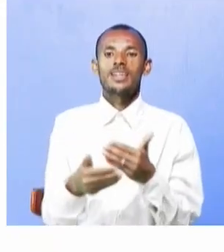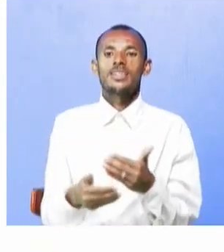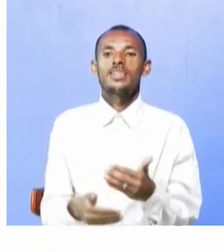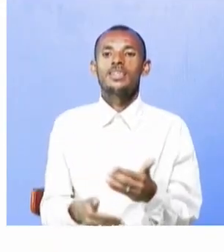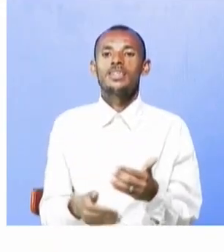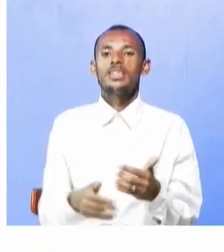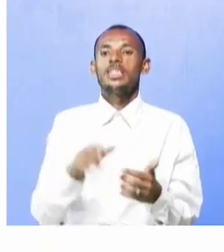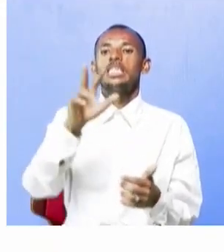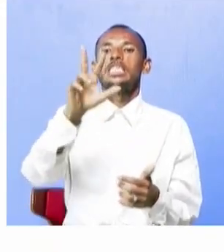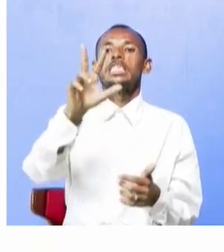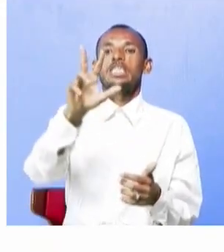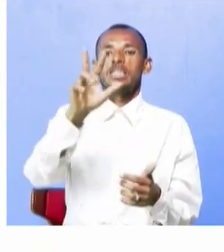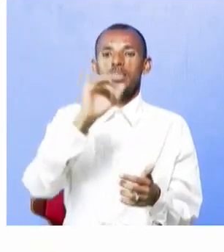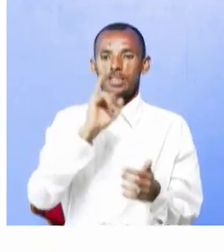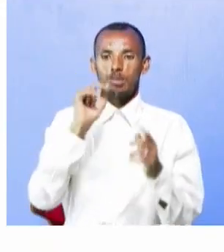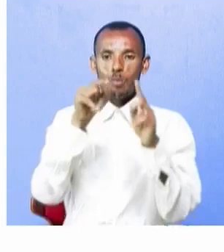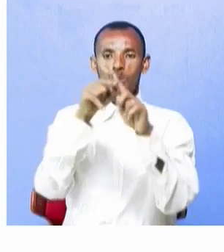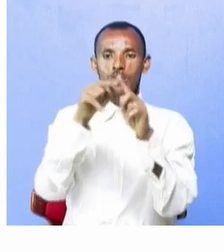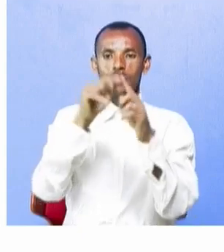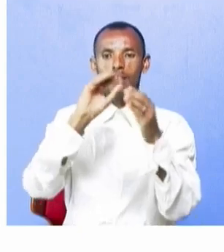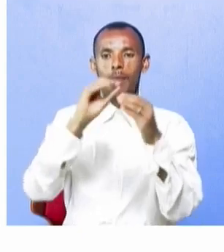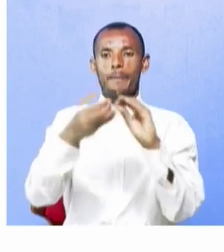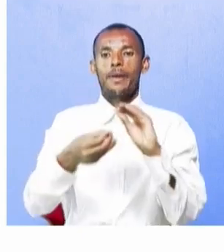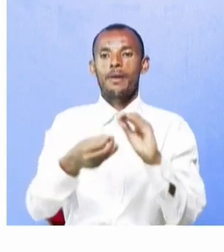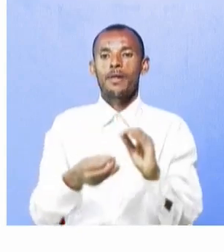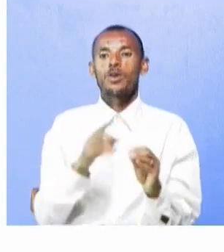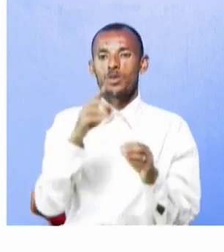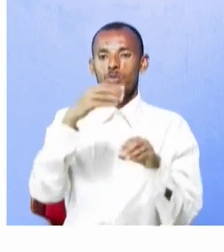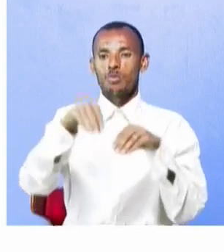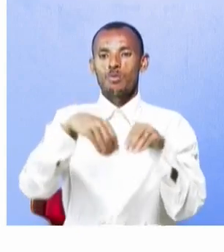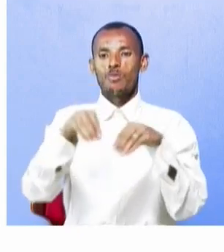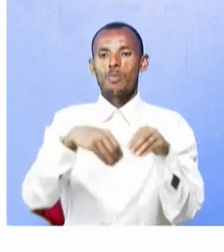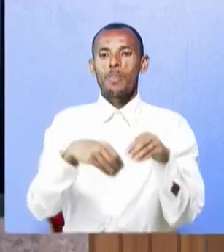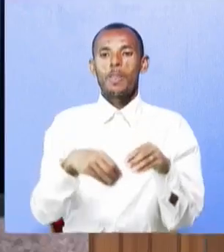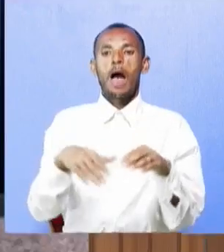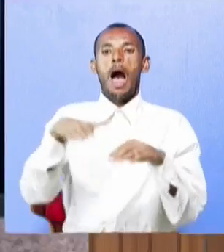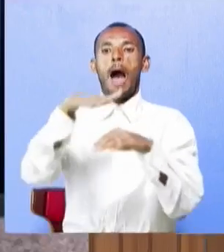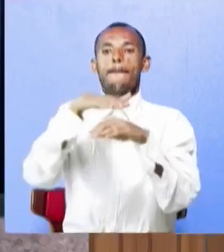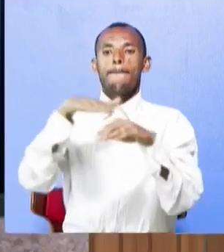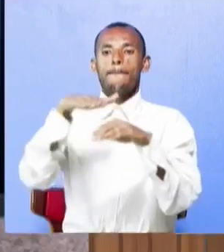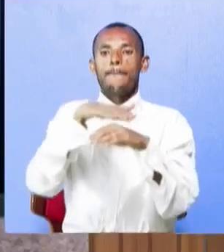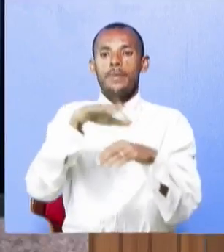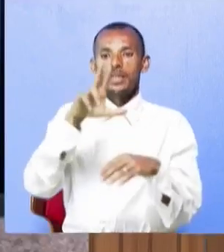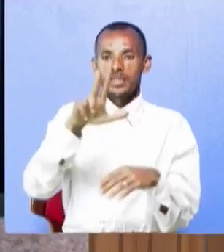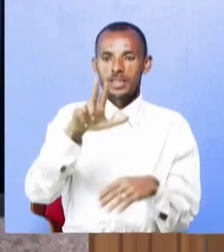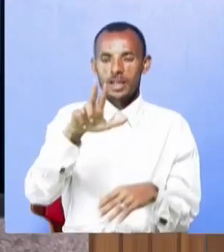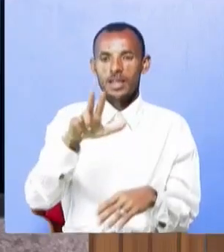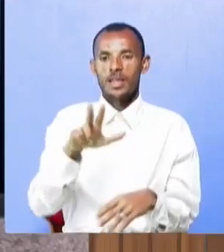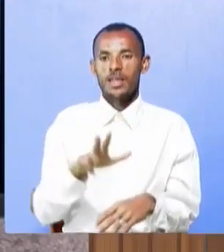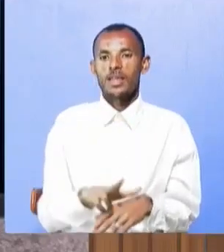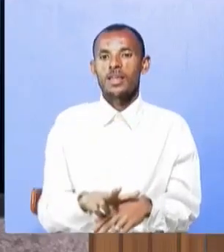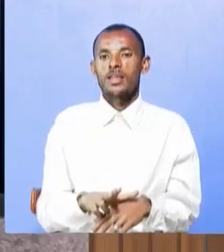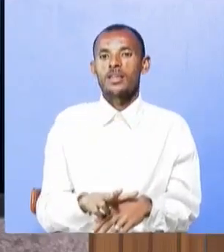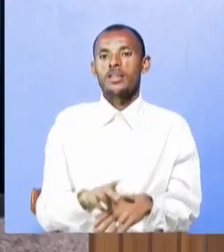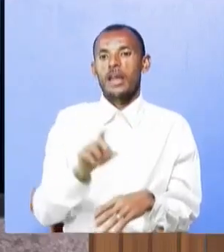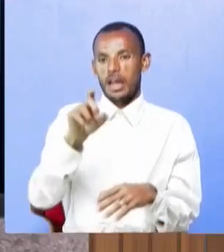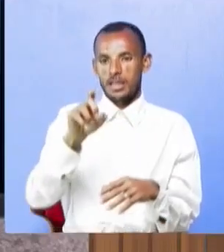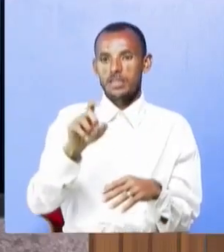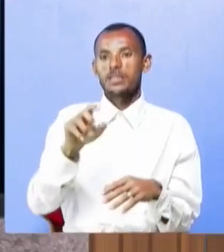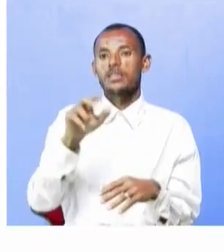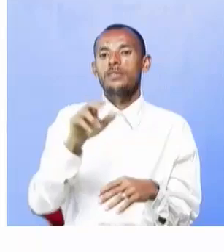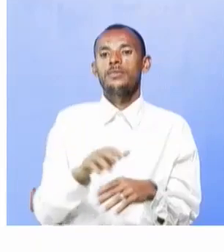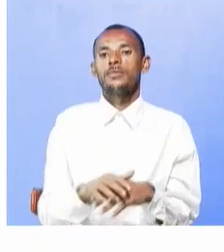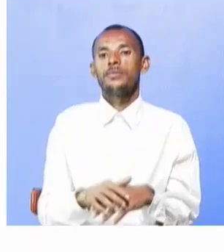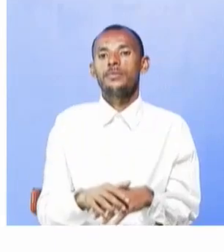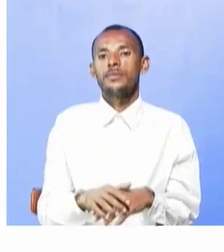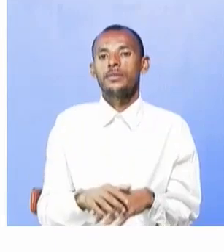is 3, which is positive, so you need to move upward 3 units from the x-axis.